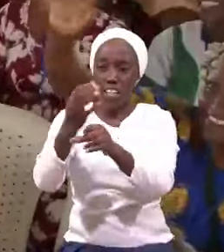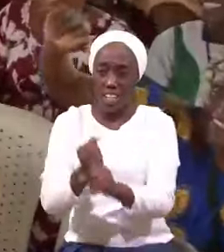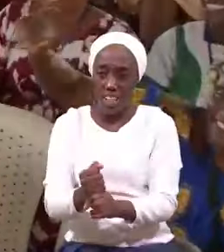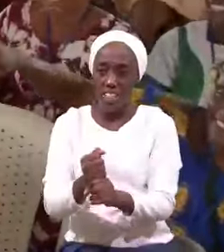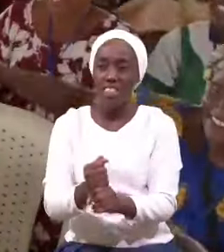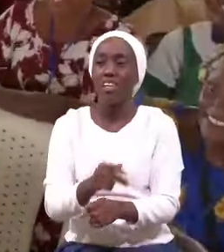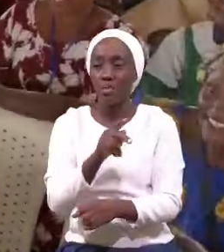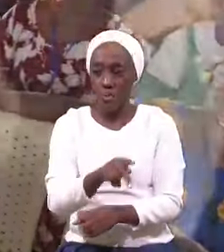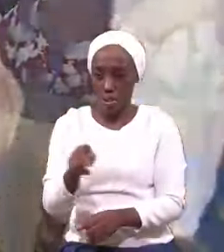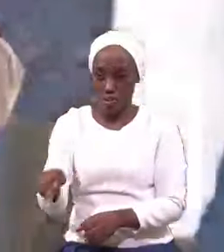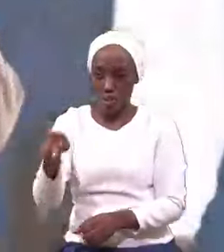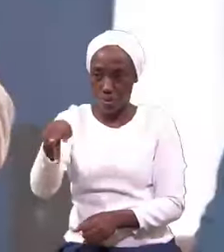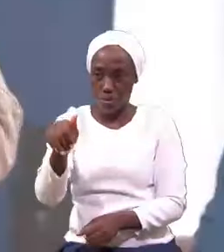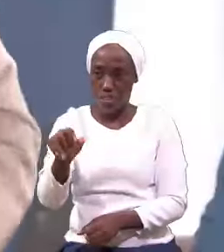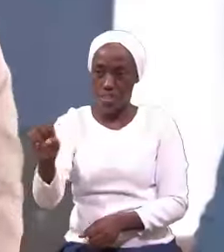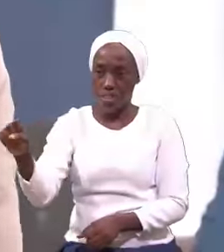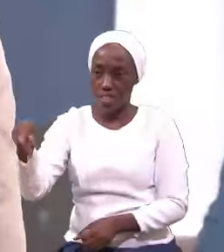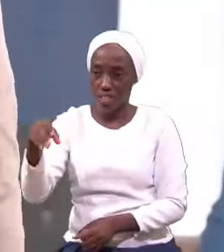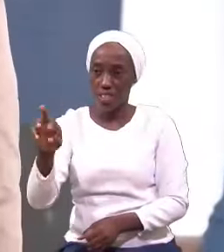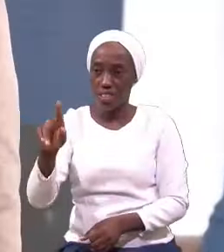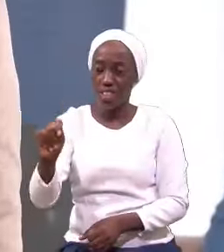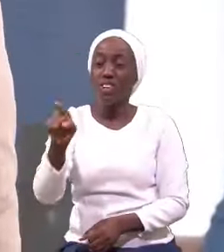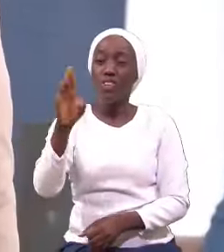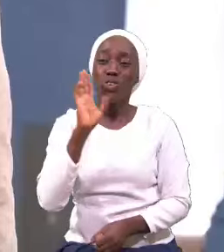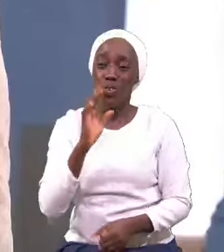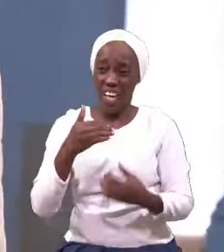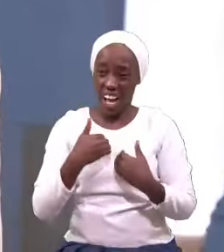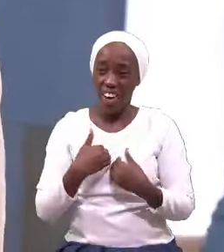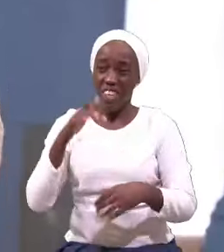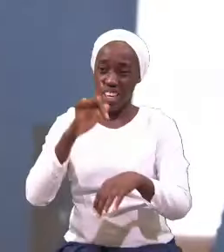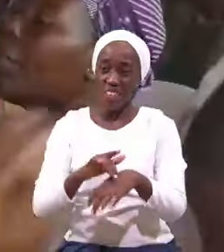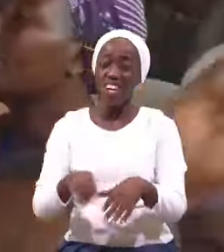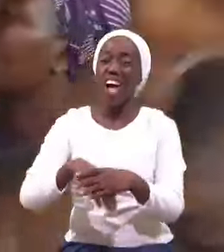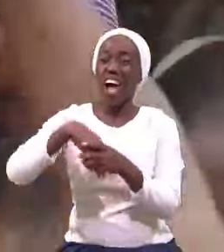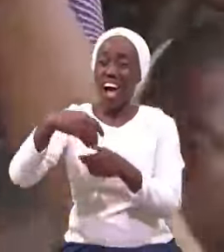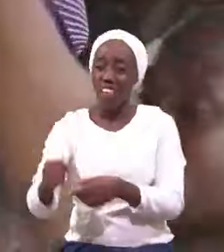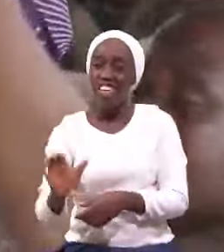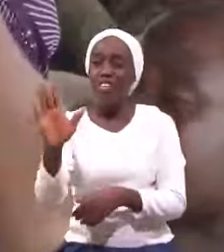You will have impact outside your country.